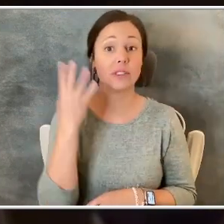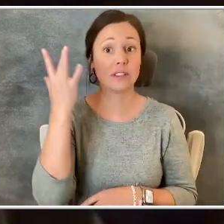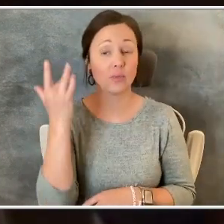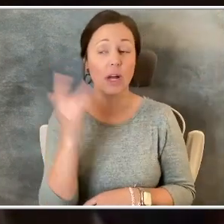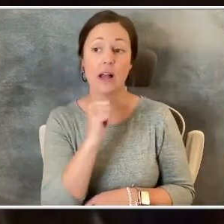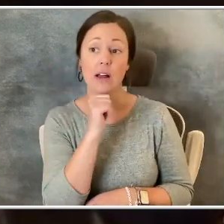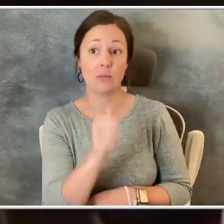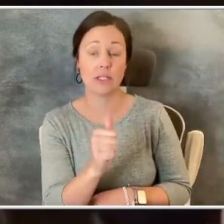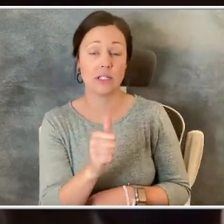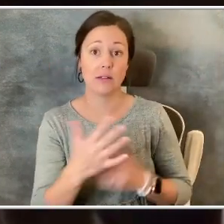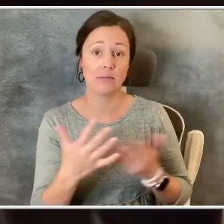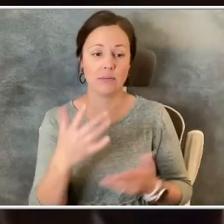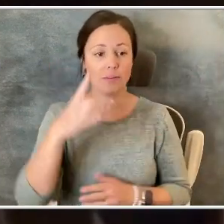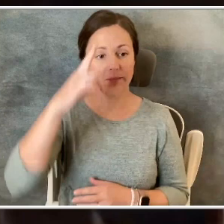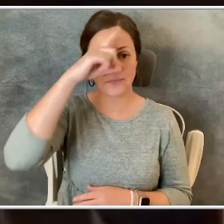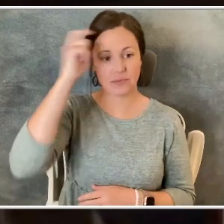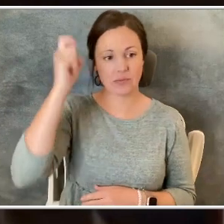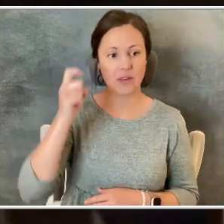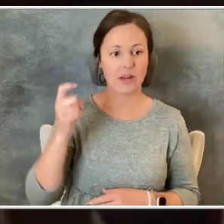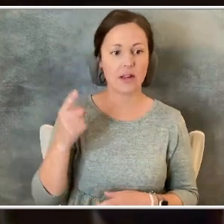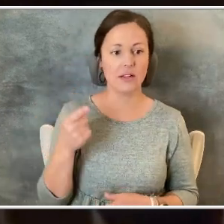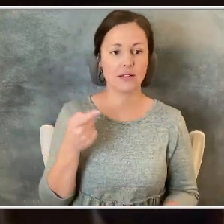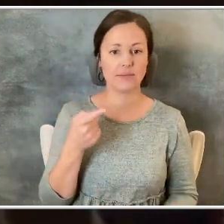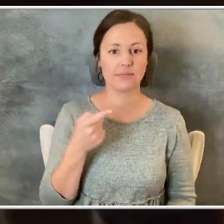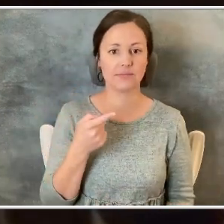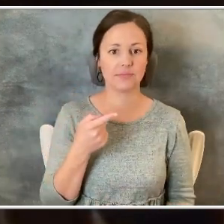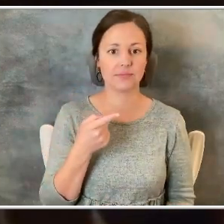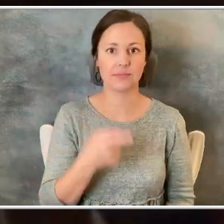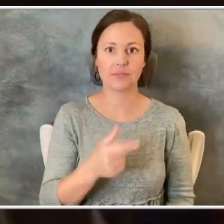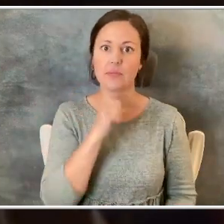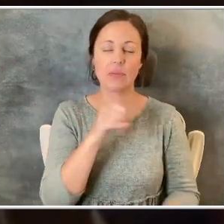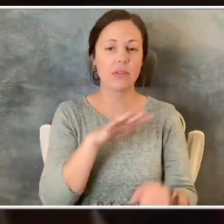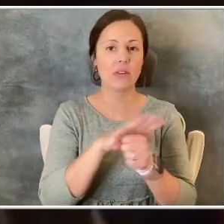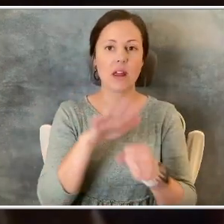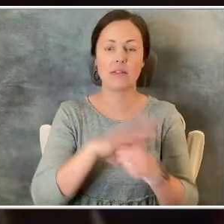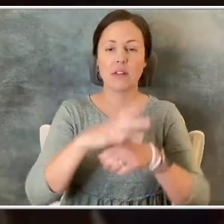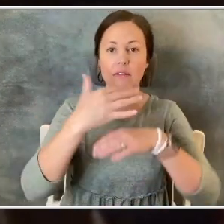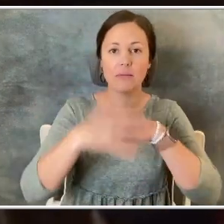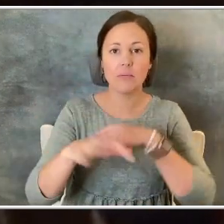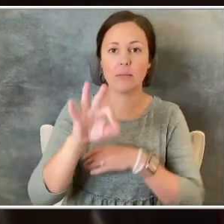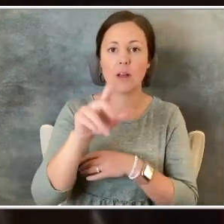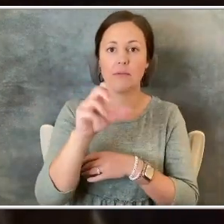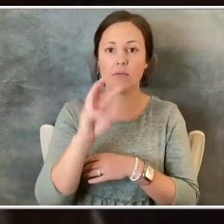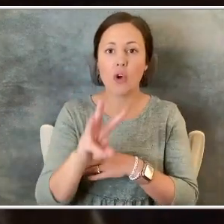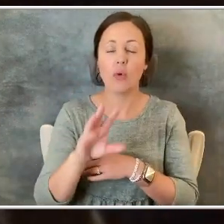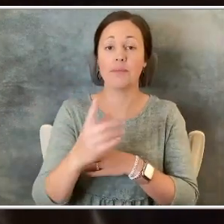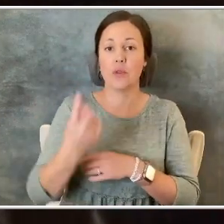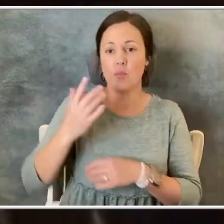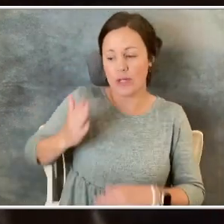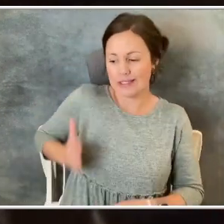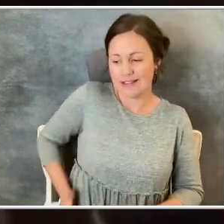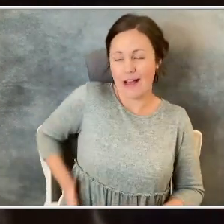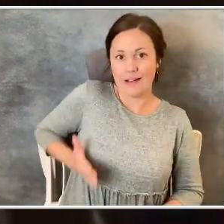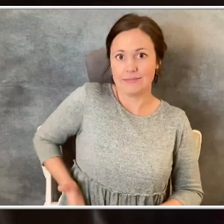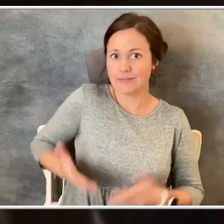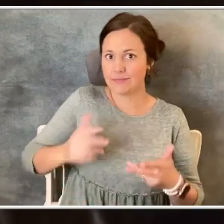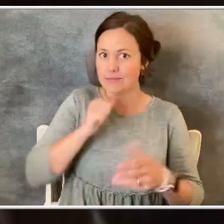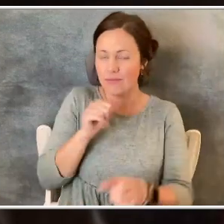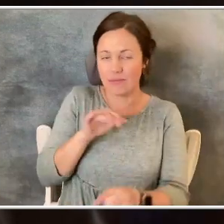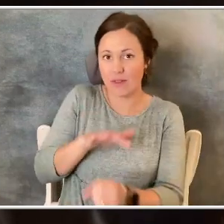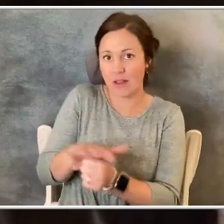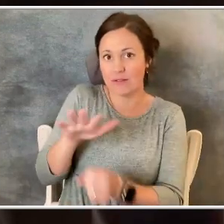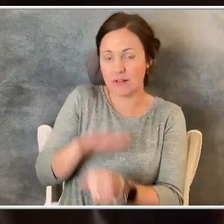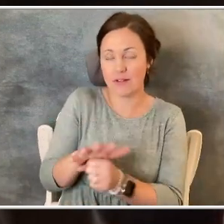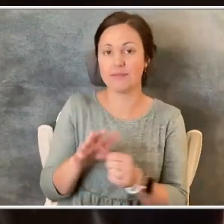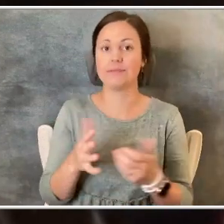because she just didn't have enough blood flow on one side of her abdomen on its own. So